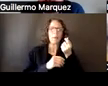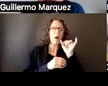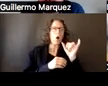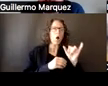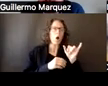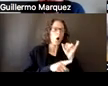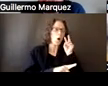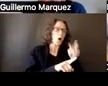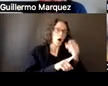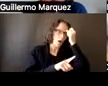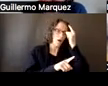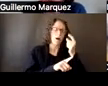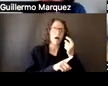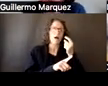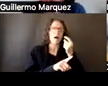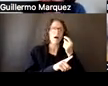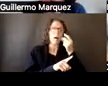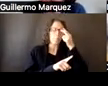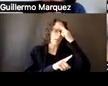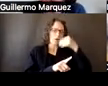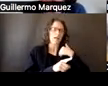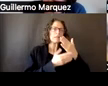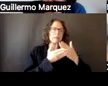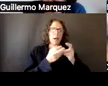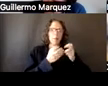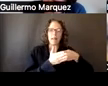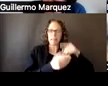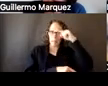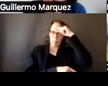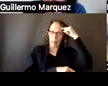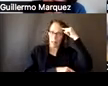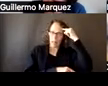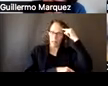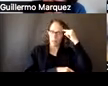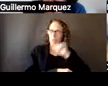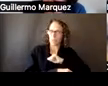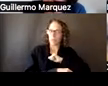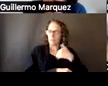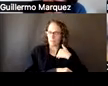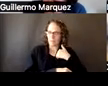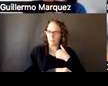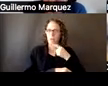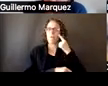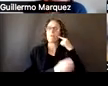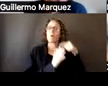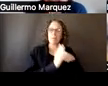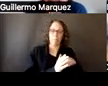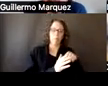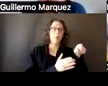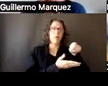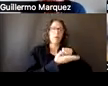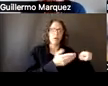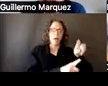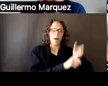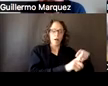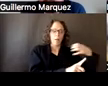were anti-Black. Because, for instance, a lot of the reports that I found in Matamoros were people complaining about so-and-so who